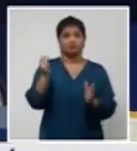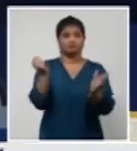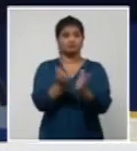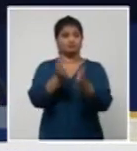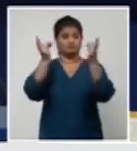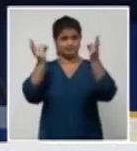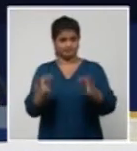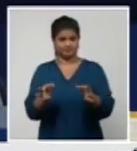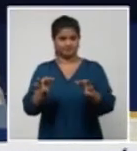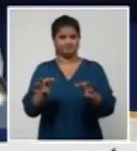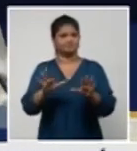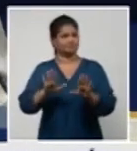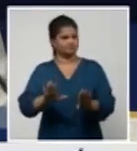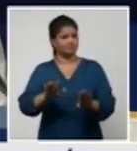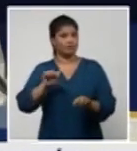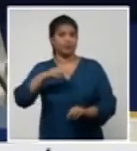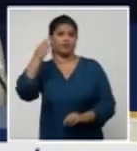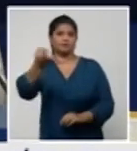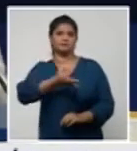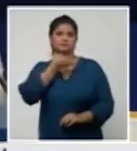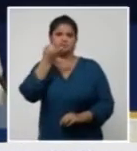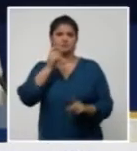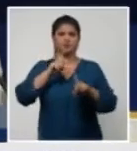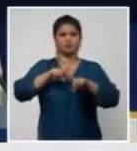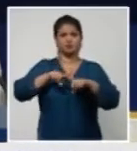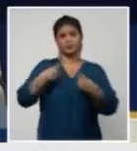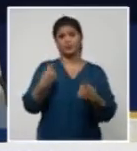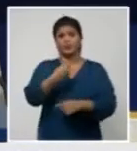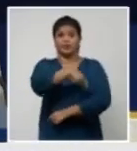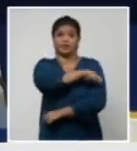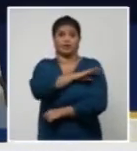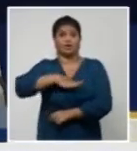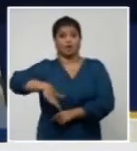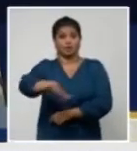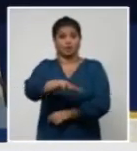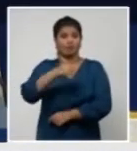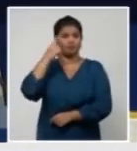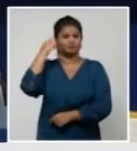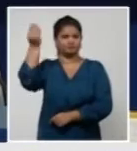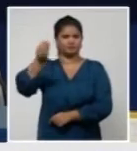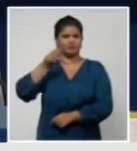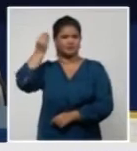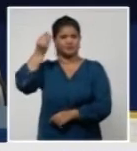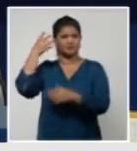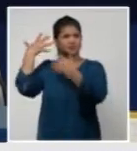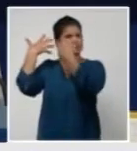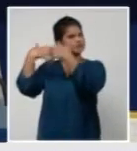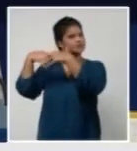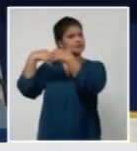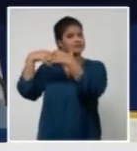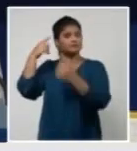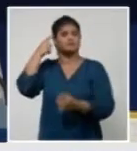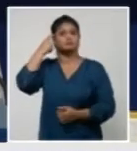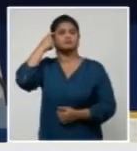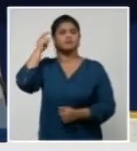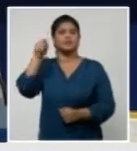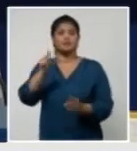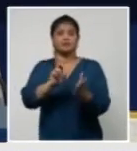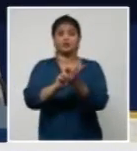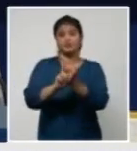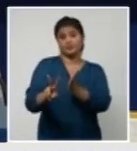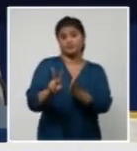have been no new cases reported in these two provinces for a while. For example, Villa Clara recorded its